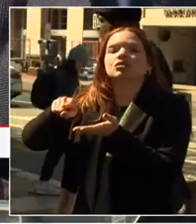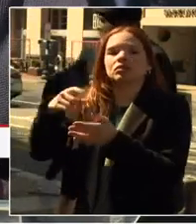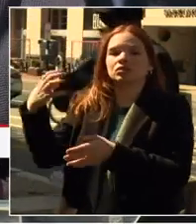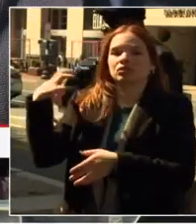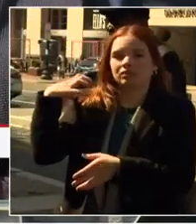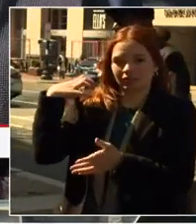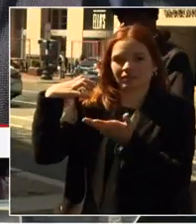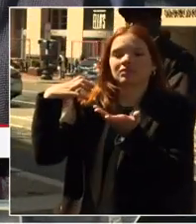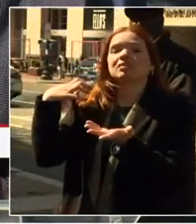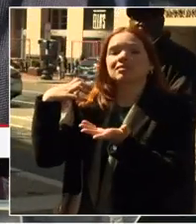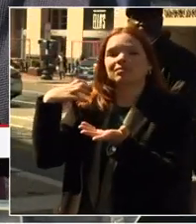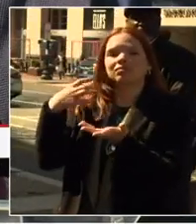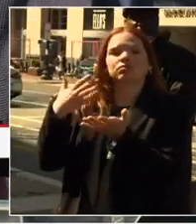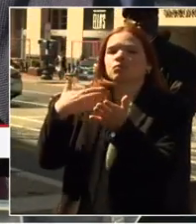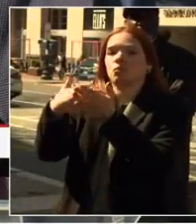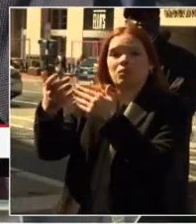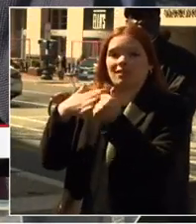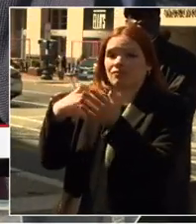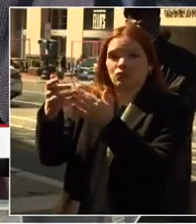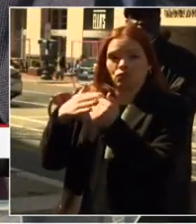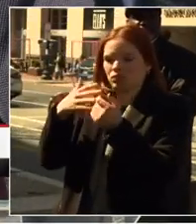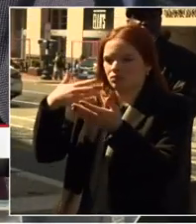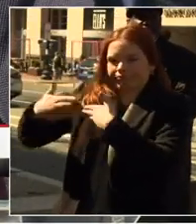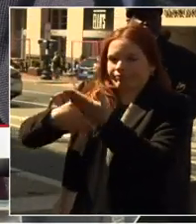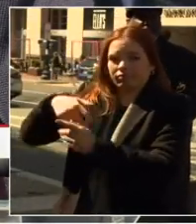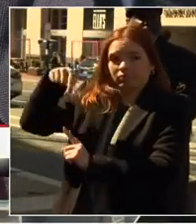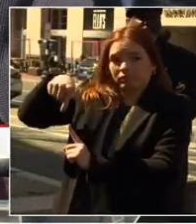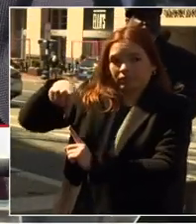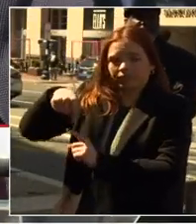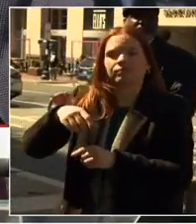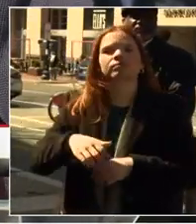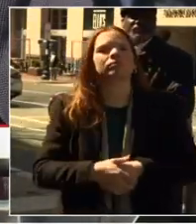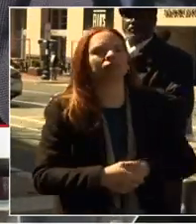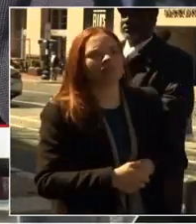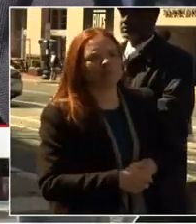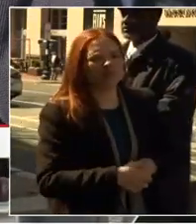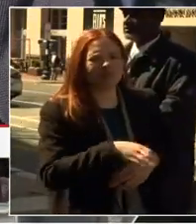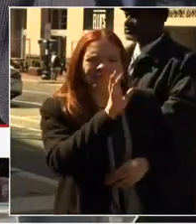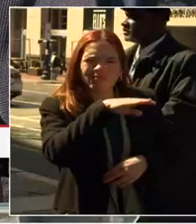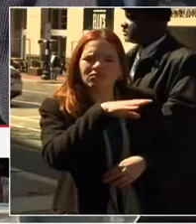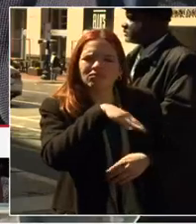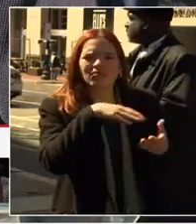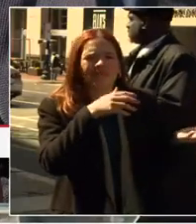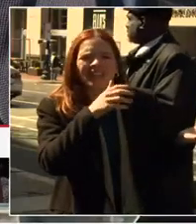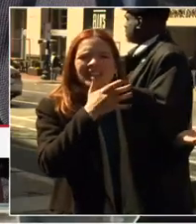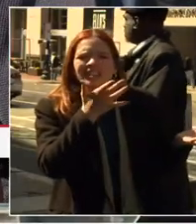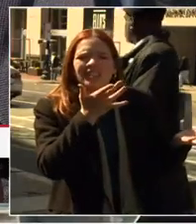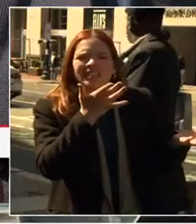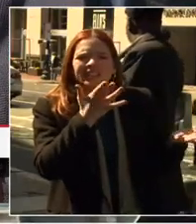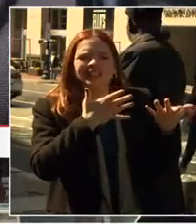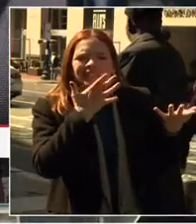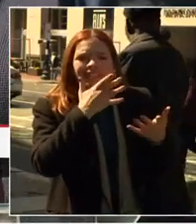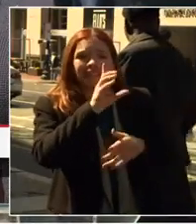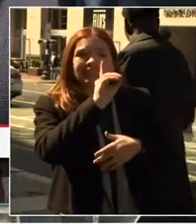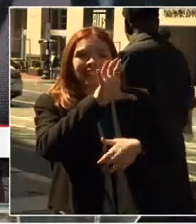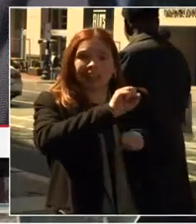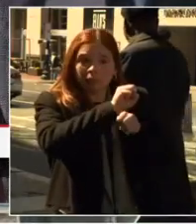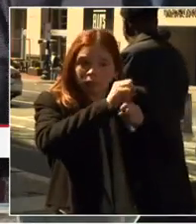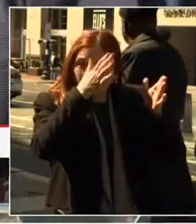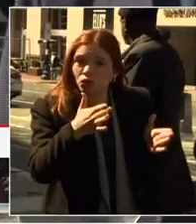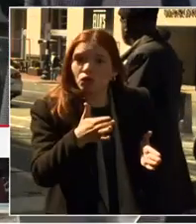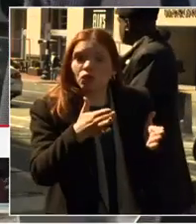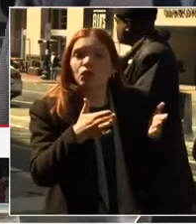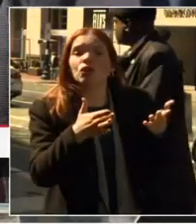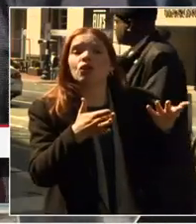be, involved in that. But yes. Are any other DC employees